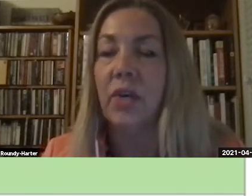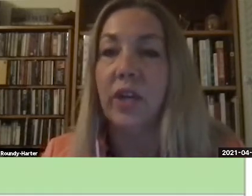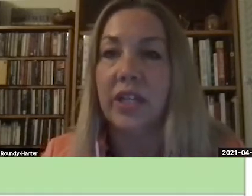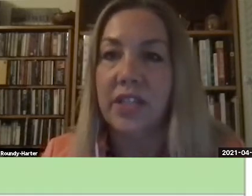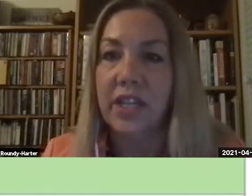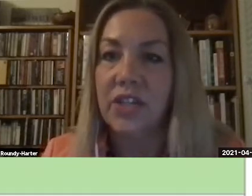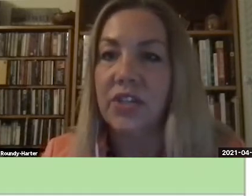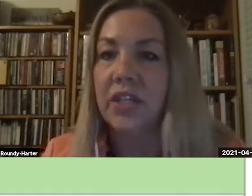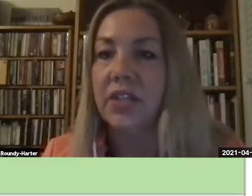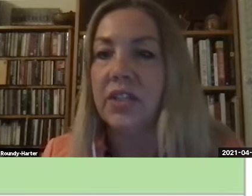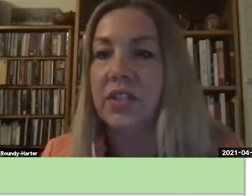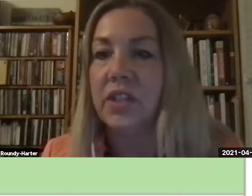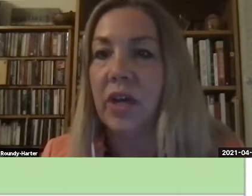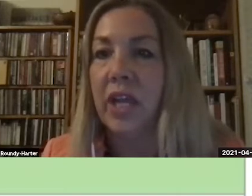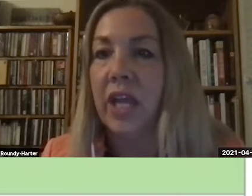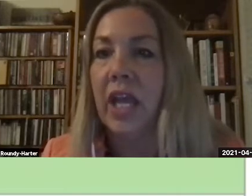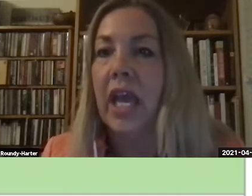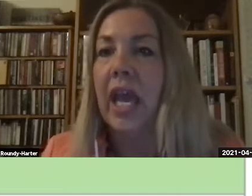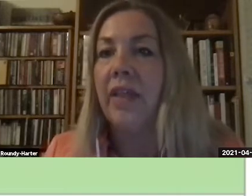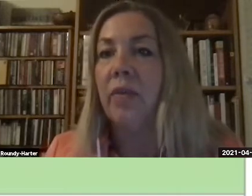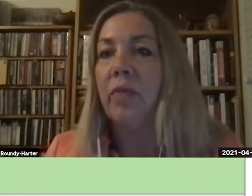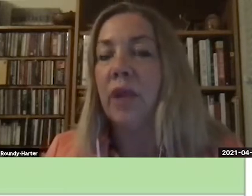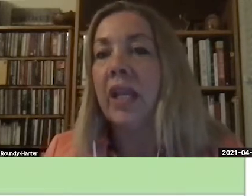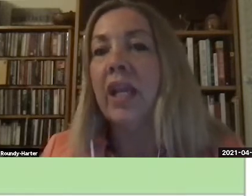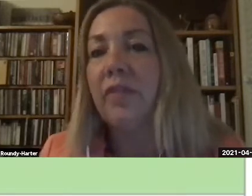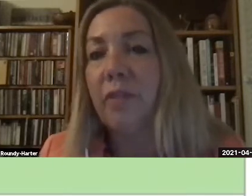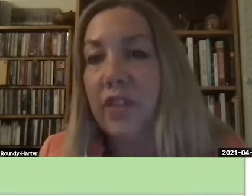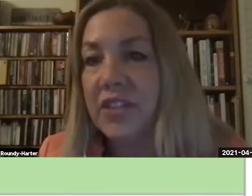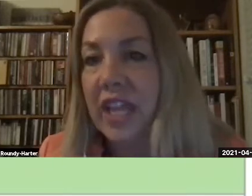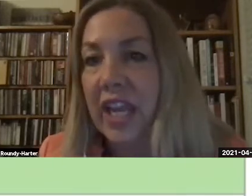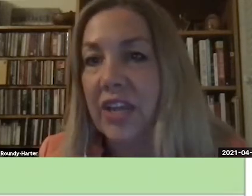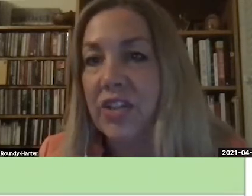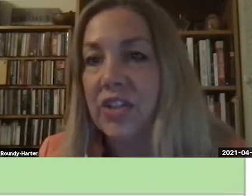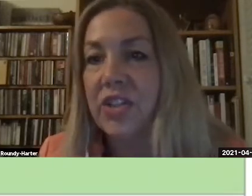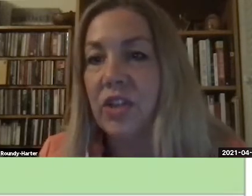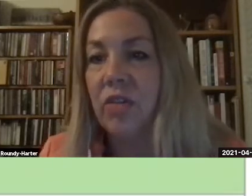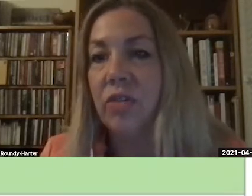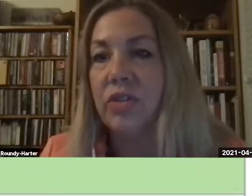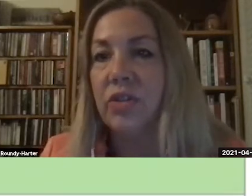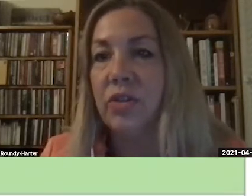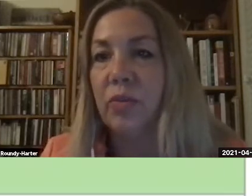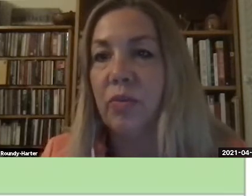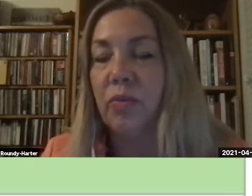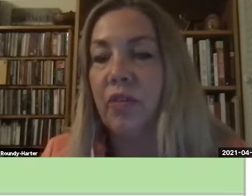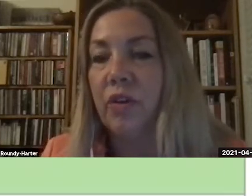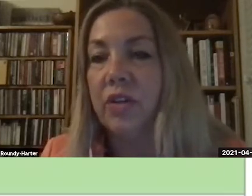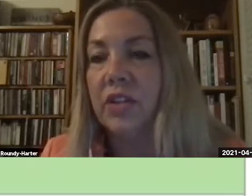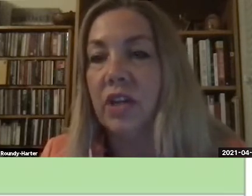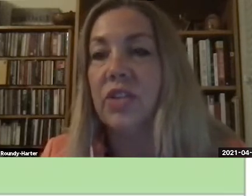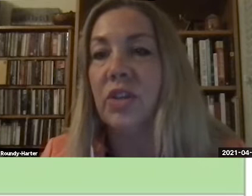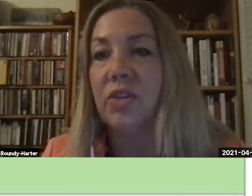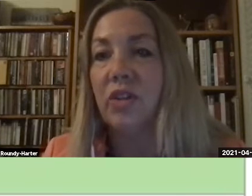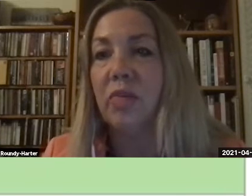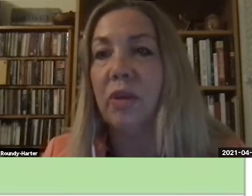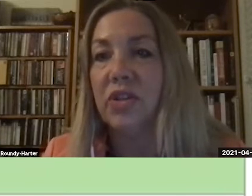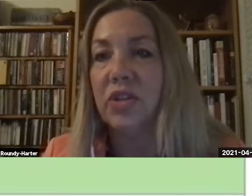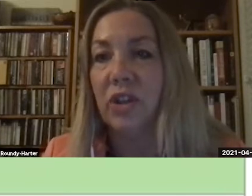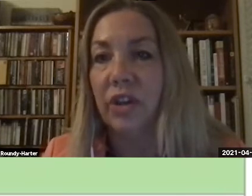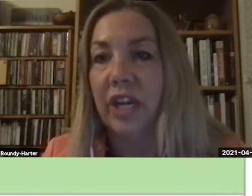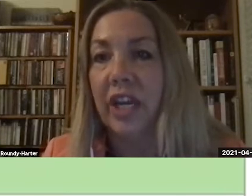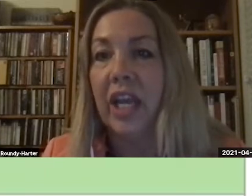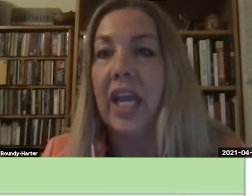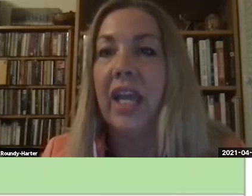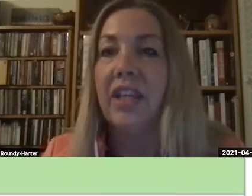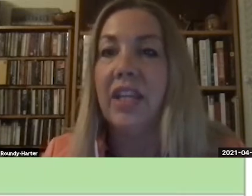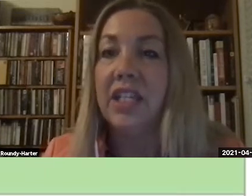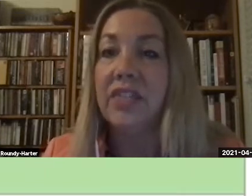skills, organizational skills, and so on. And then we really, for this age, it's so crucial to focus on social emotional